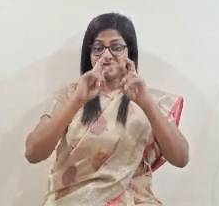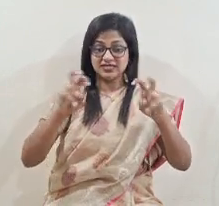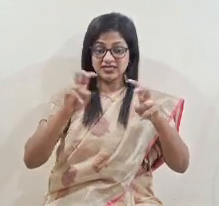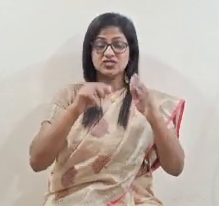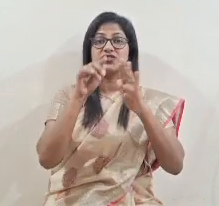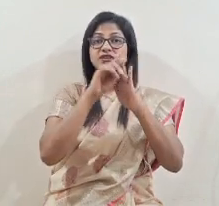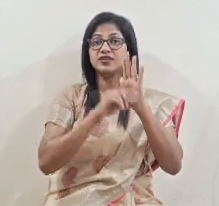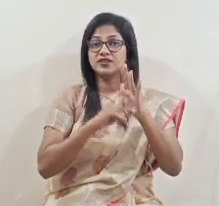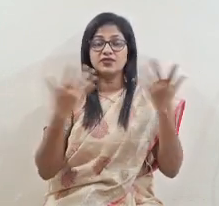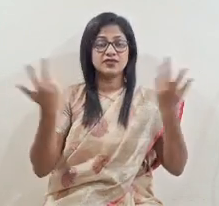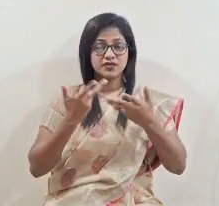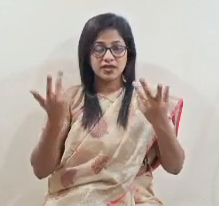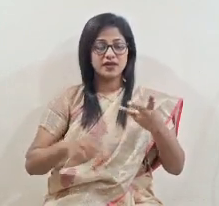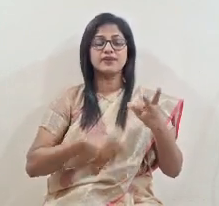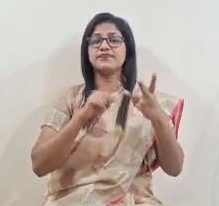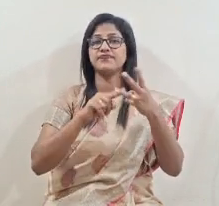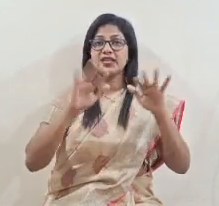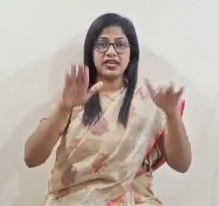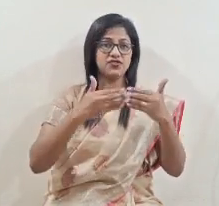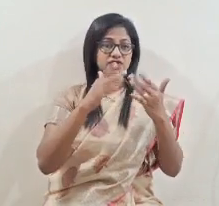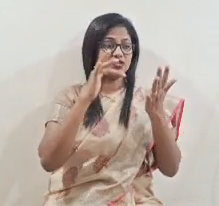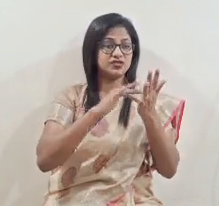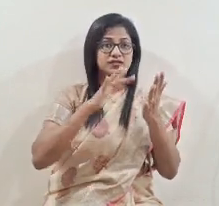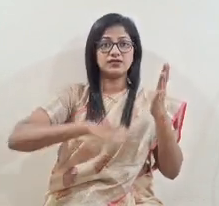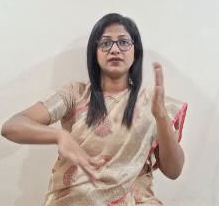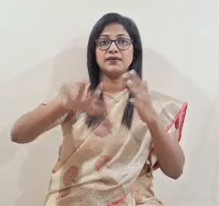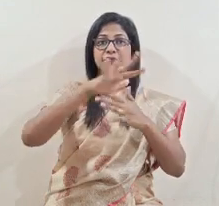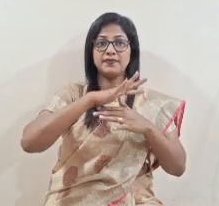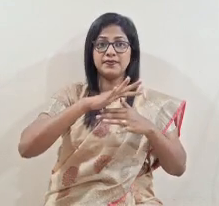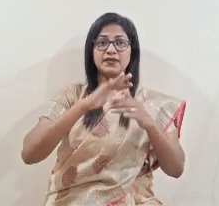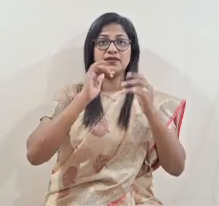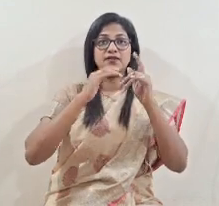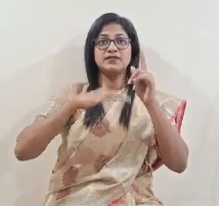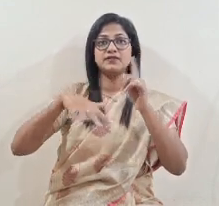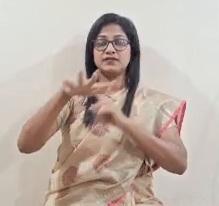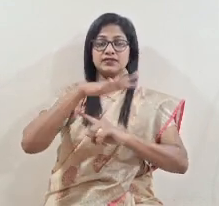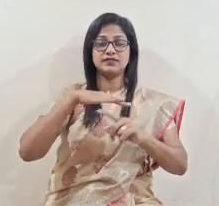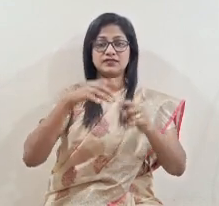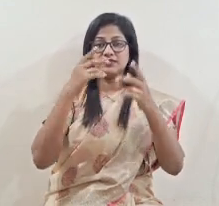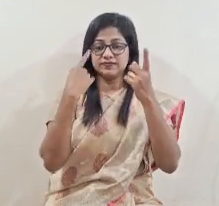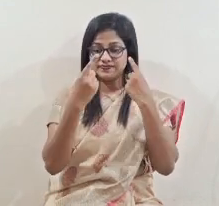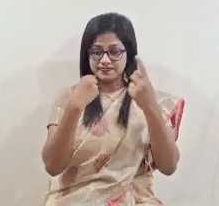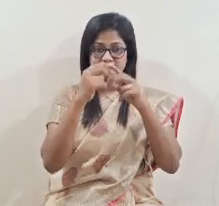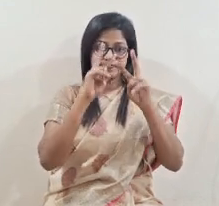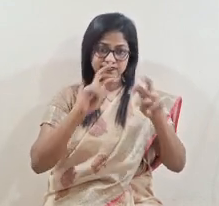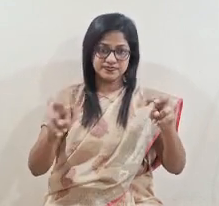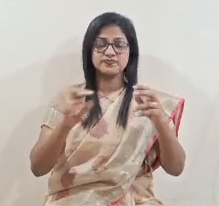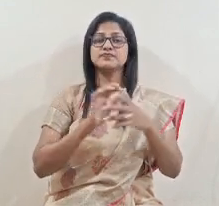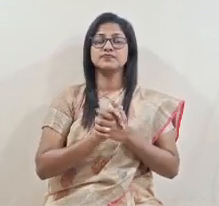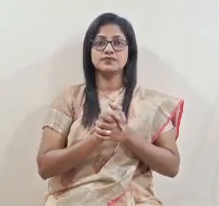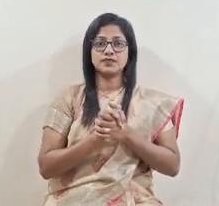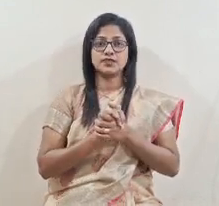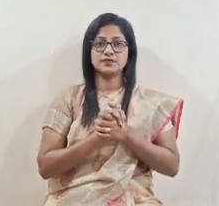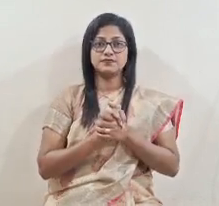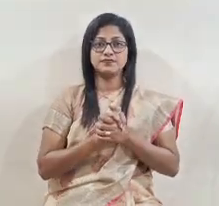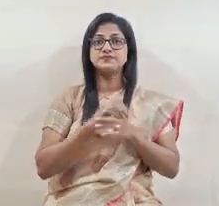to study, then the introduction of the site where the location and the survey done will be